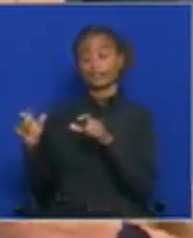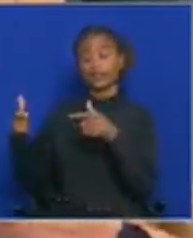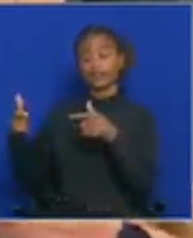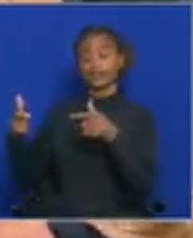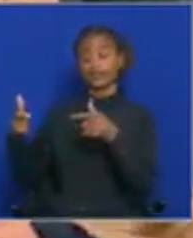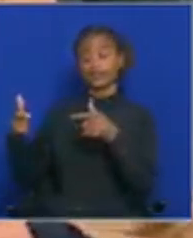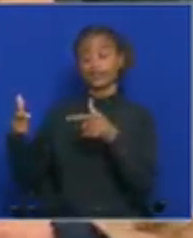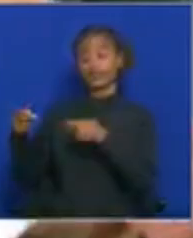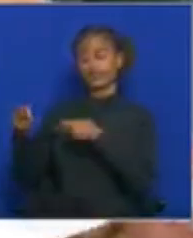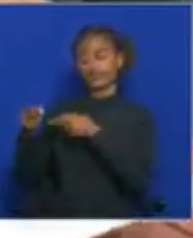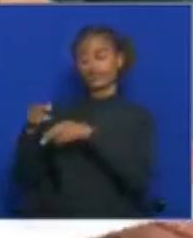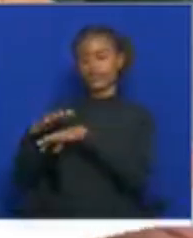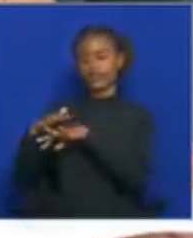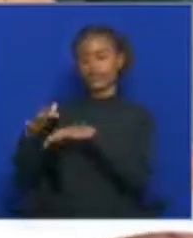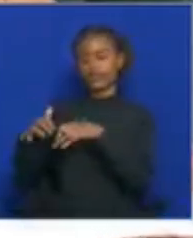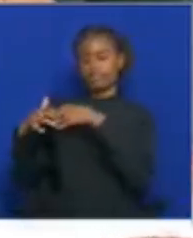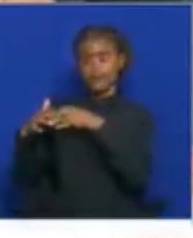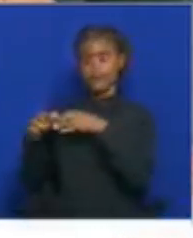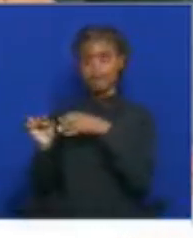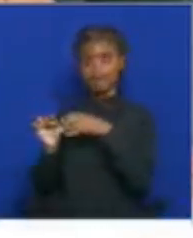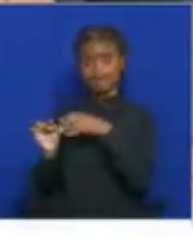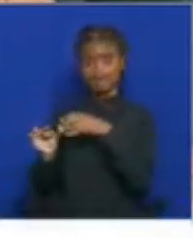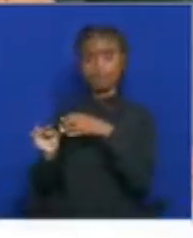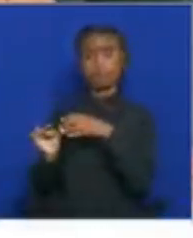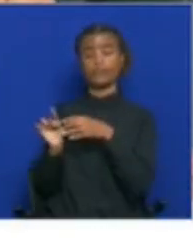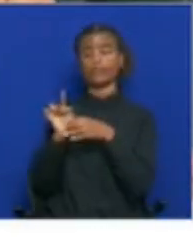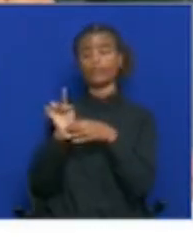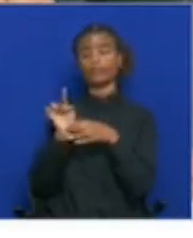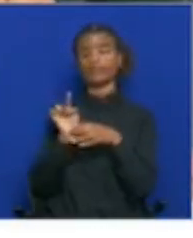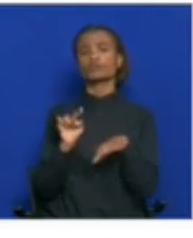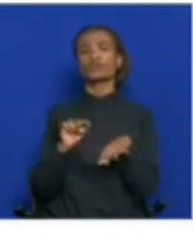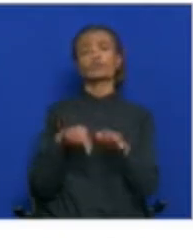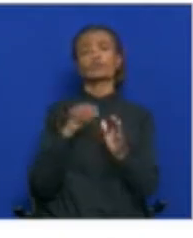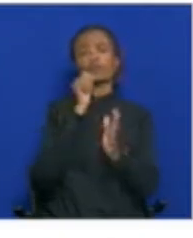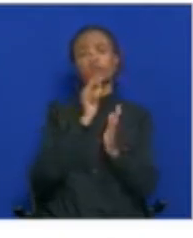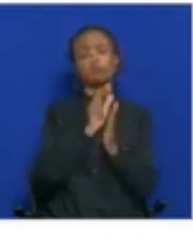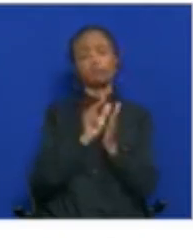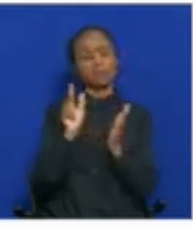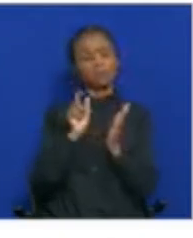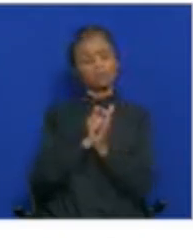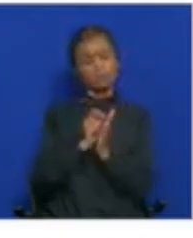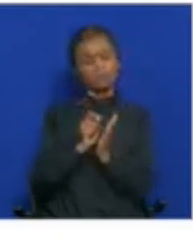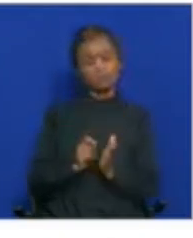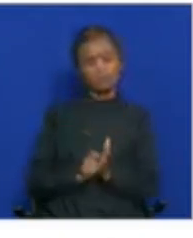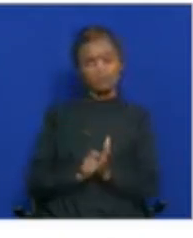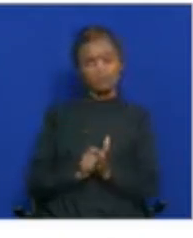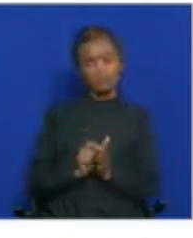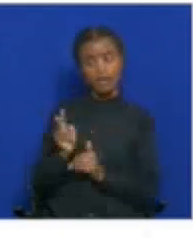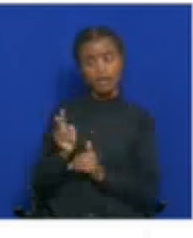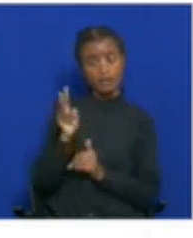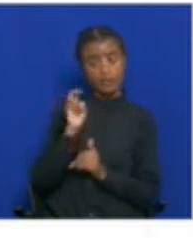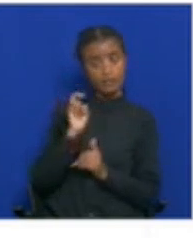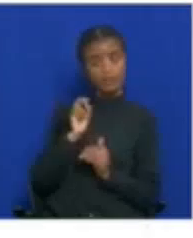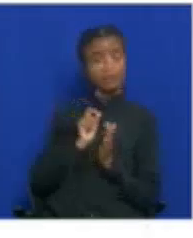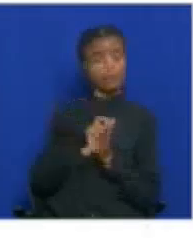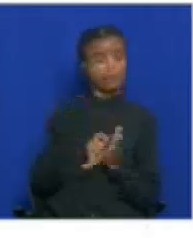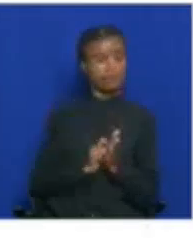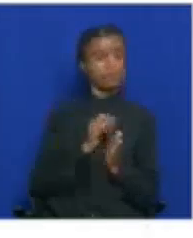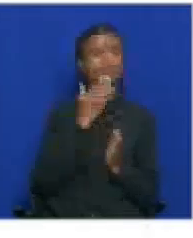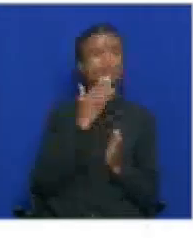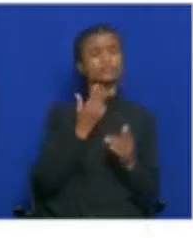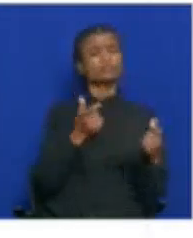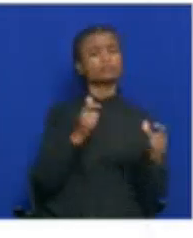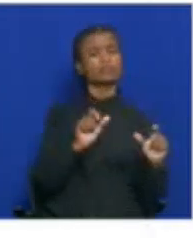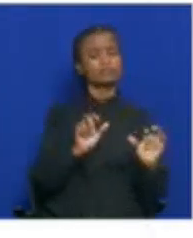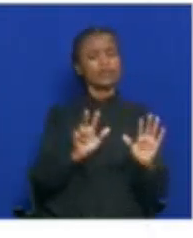Chair. Commissioner. Can you just explain more what you say in paragraph 8 of that affidavit? It's